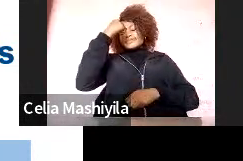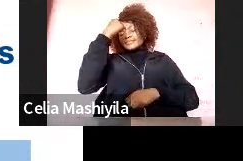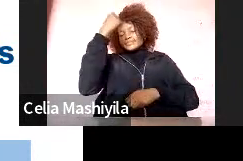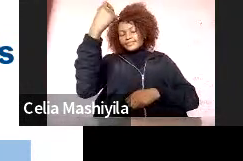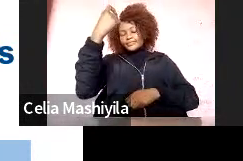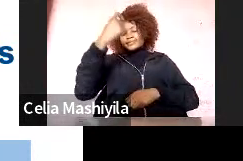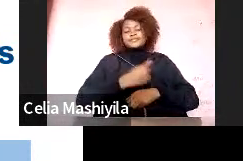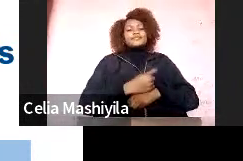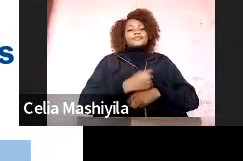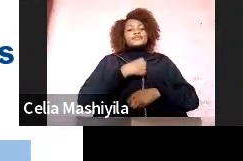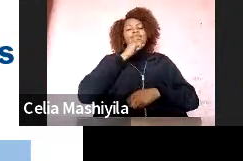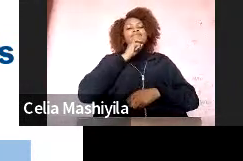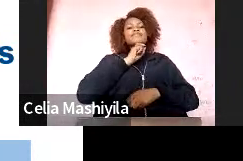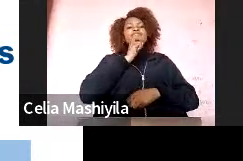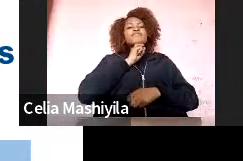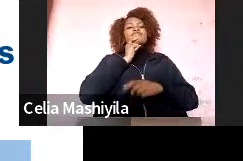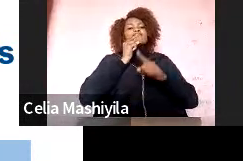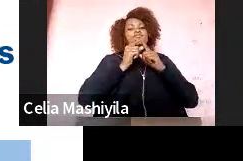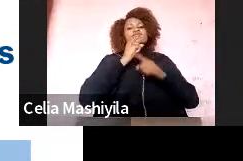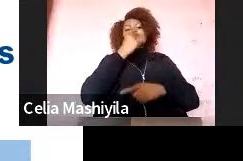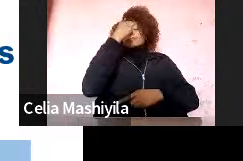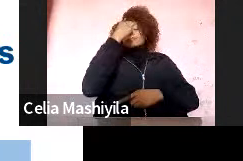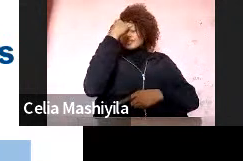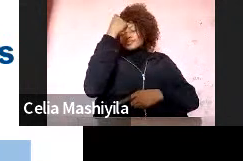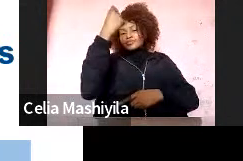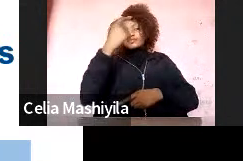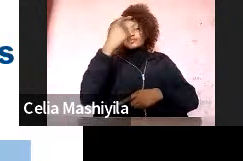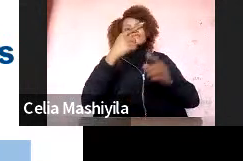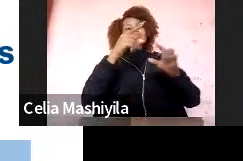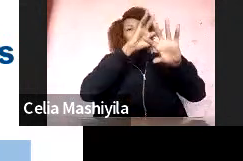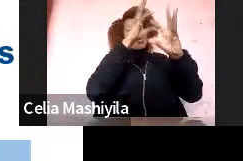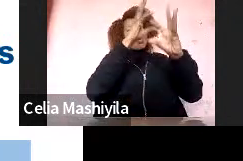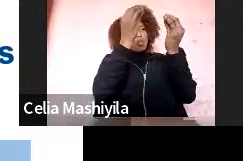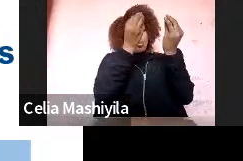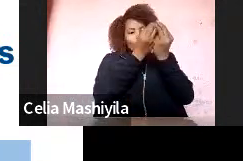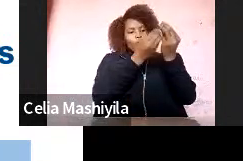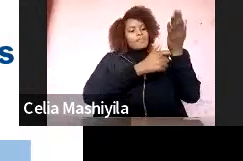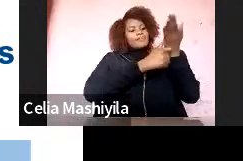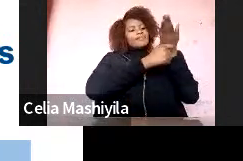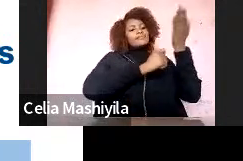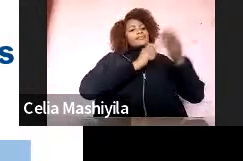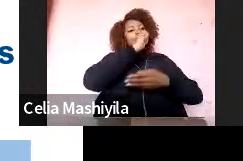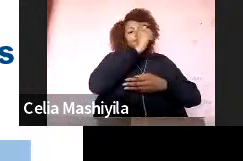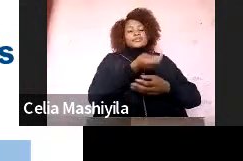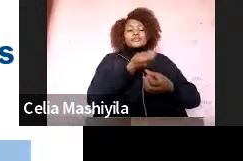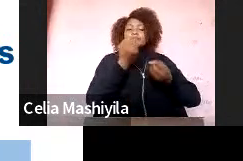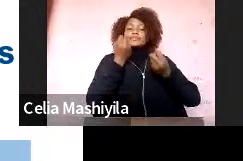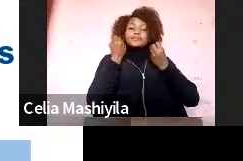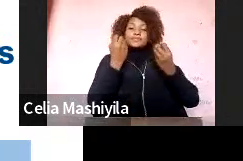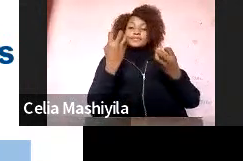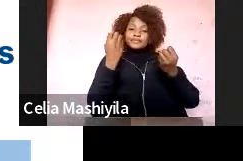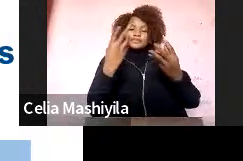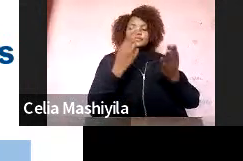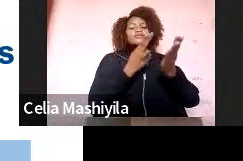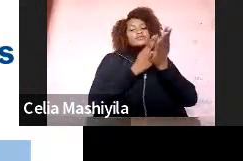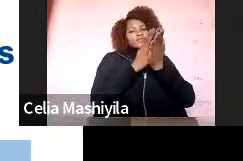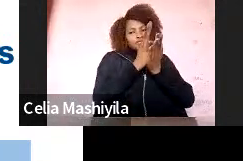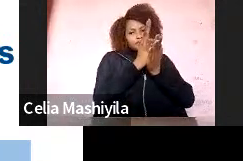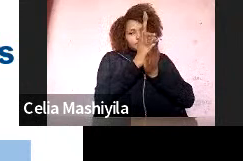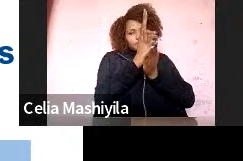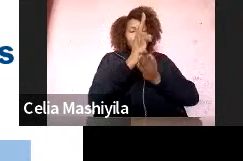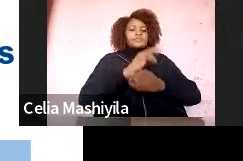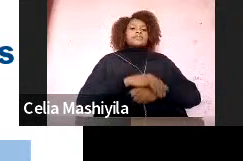believe, that all taxpayers, majority of them, they are honest and they are willing to